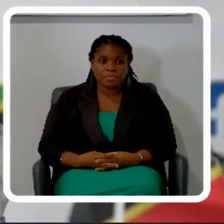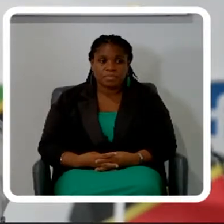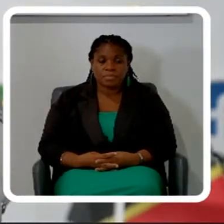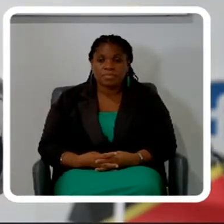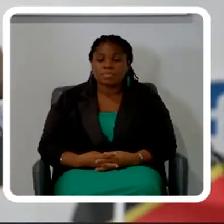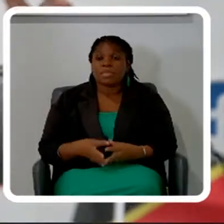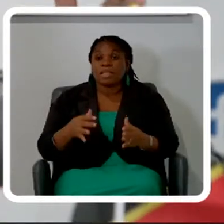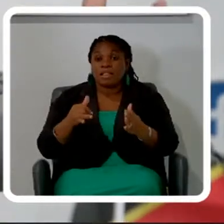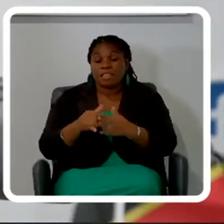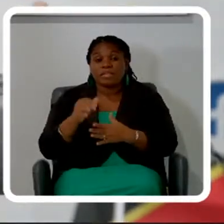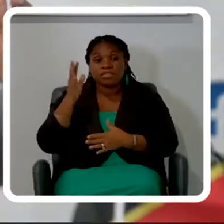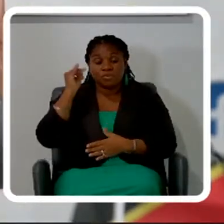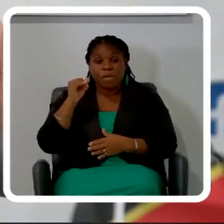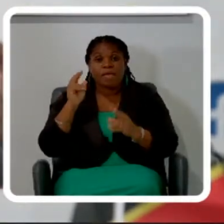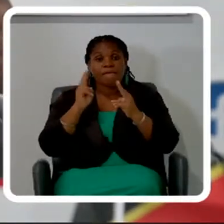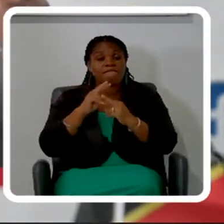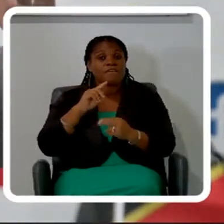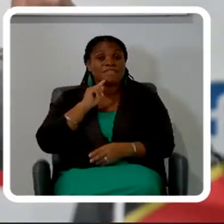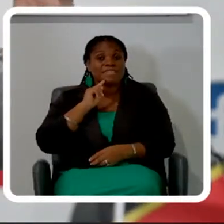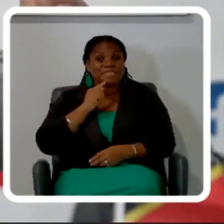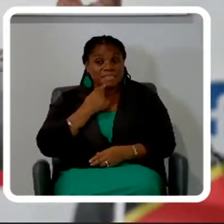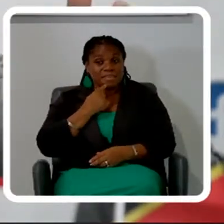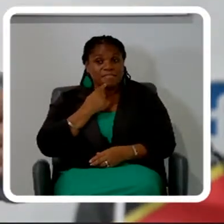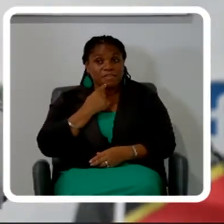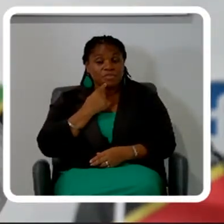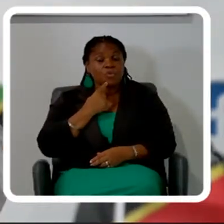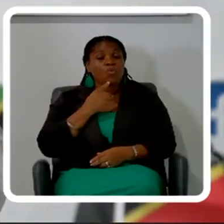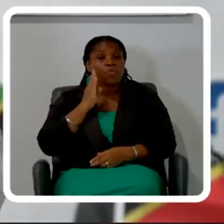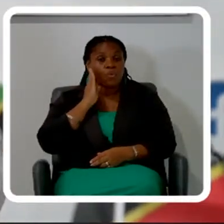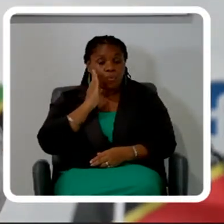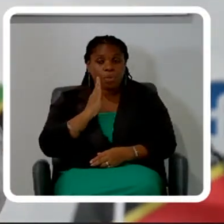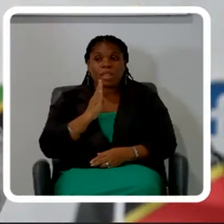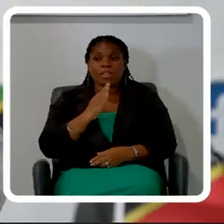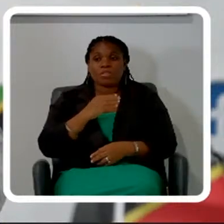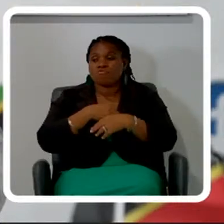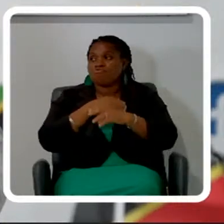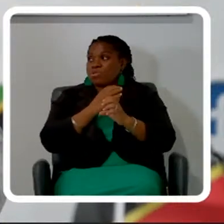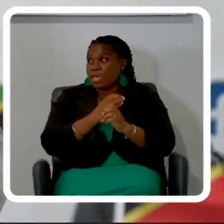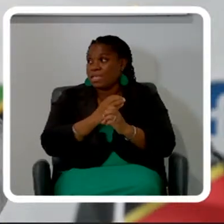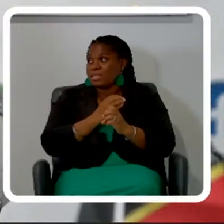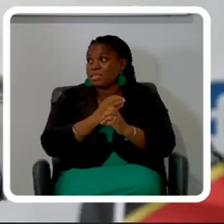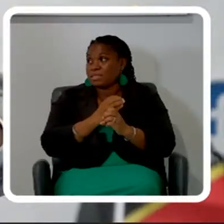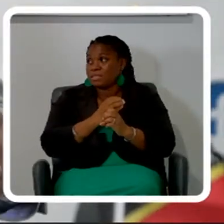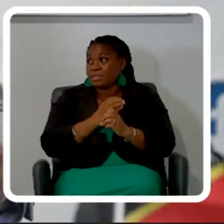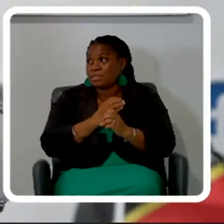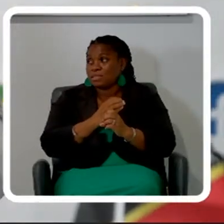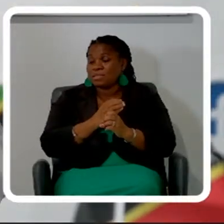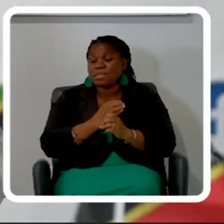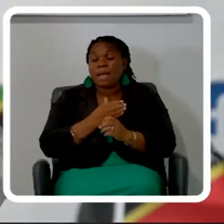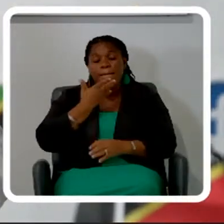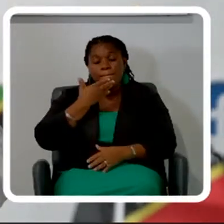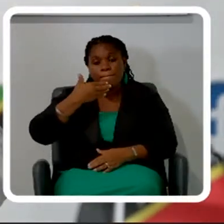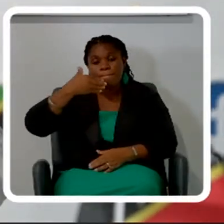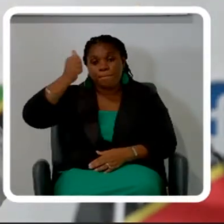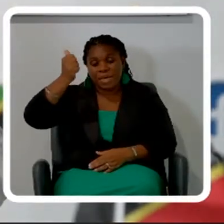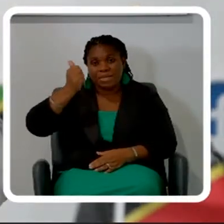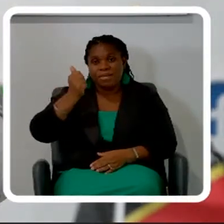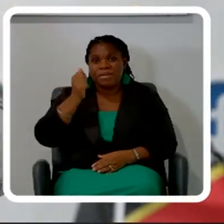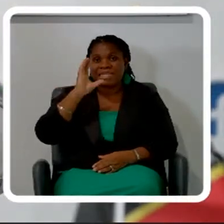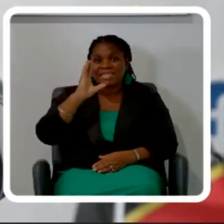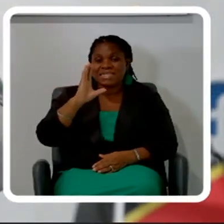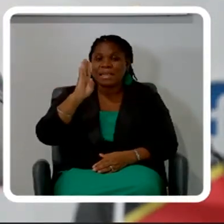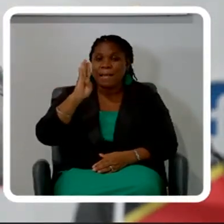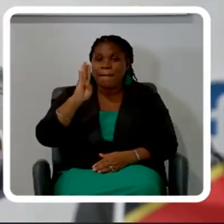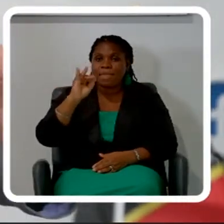And that is why I was very serious when I say we are going to create a CBI program that is sound, that